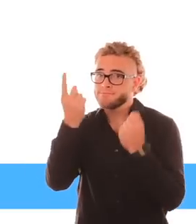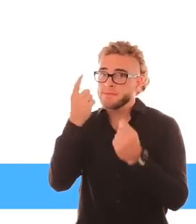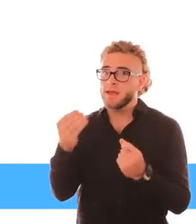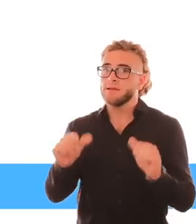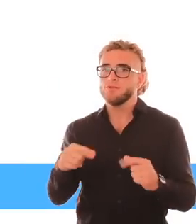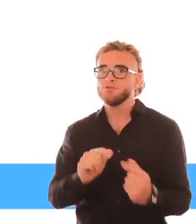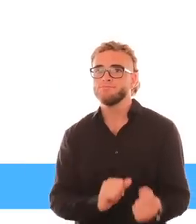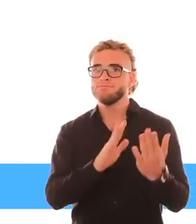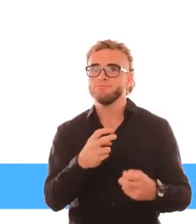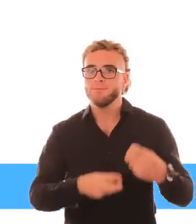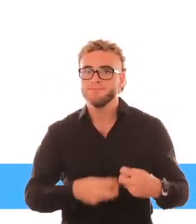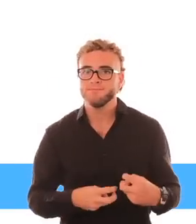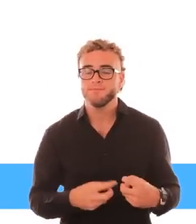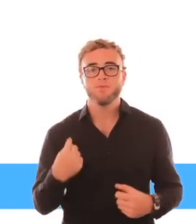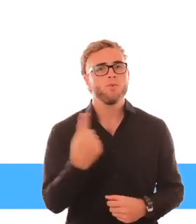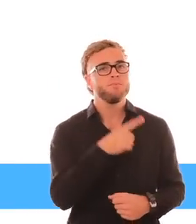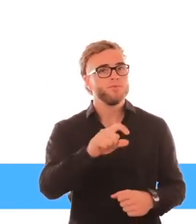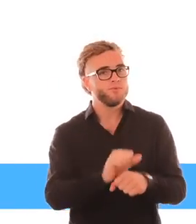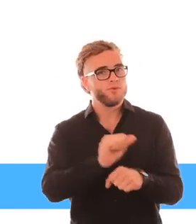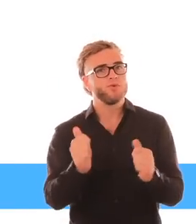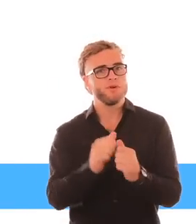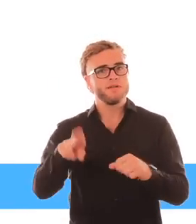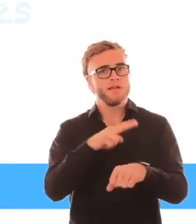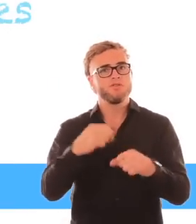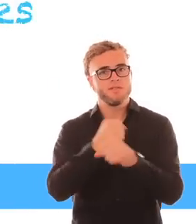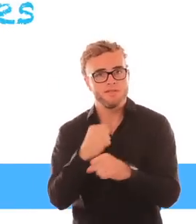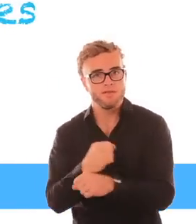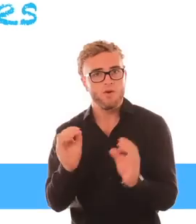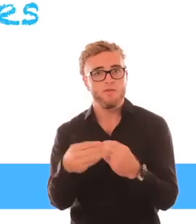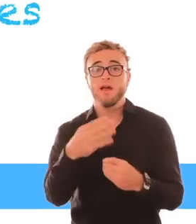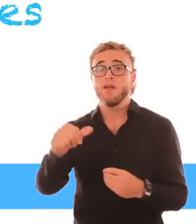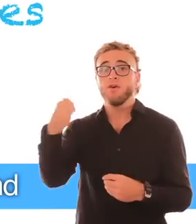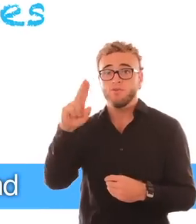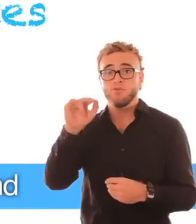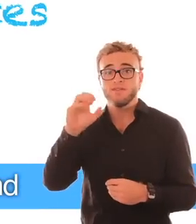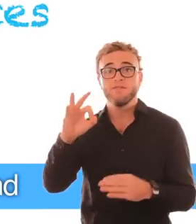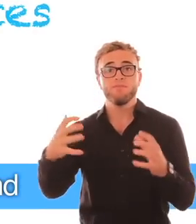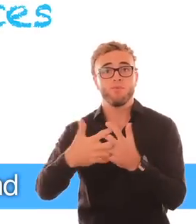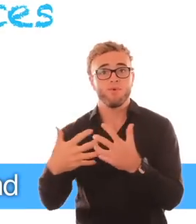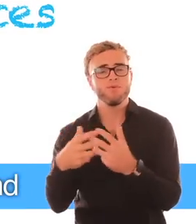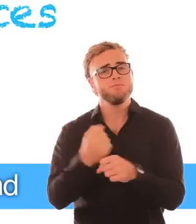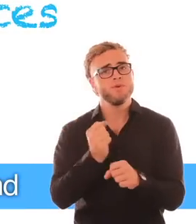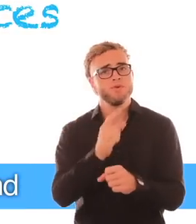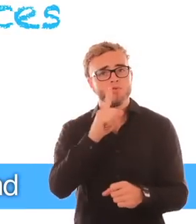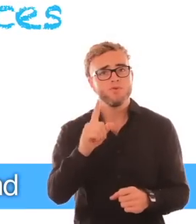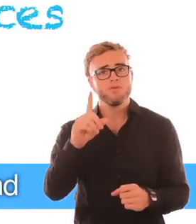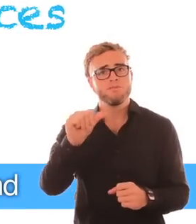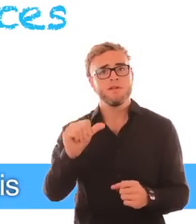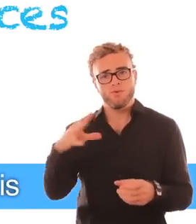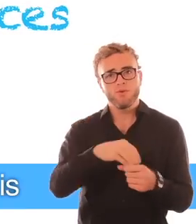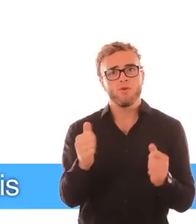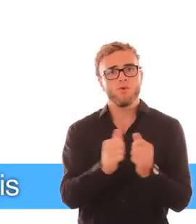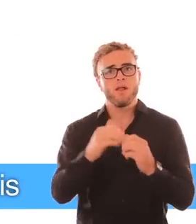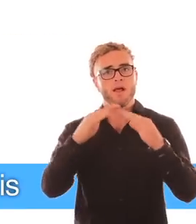This limits government's understanding and ability to address their issues. We must work with national statistical offices and